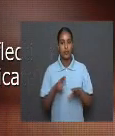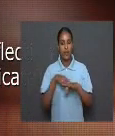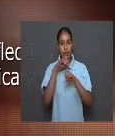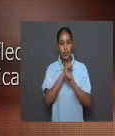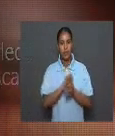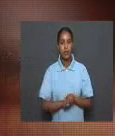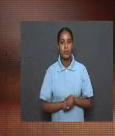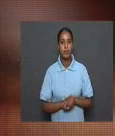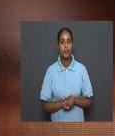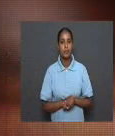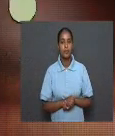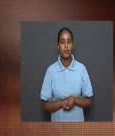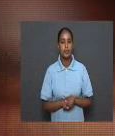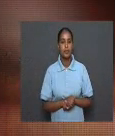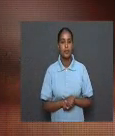time's up.